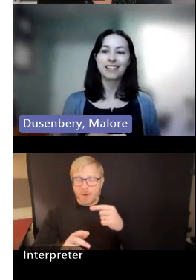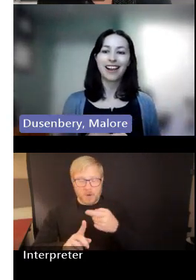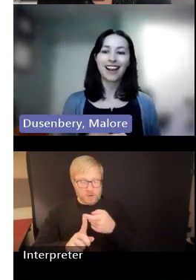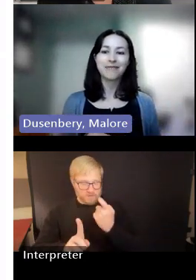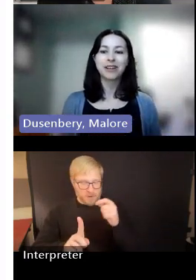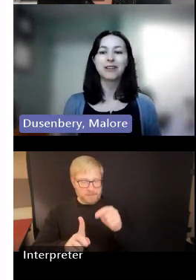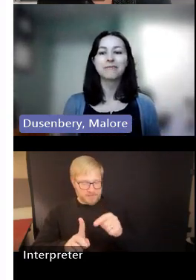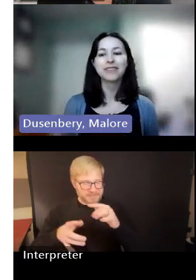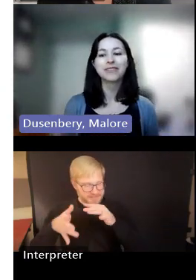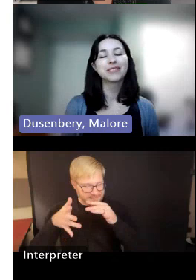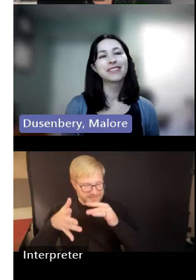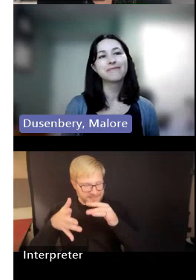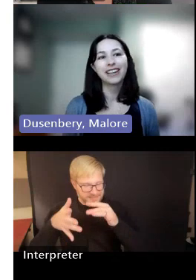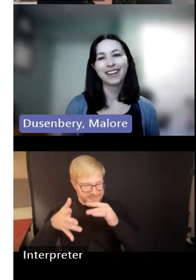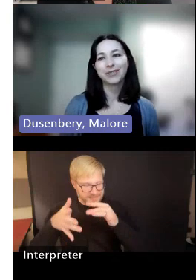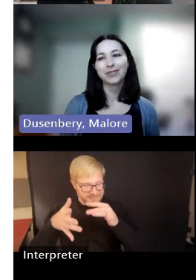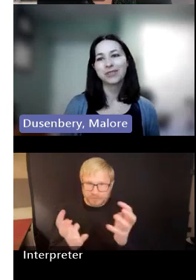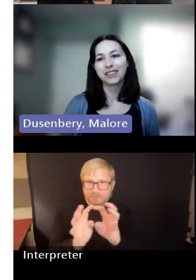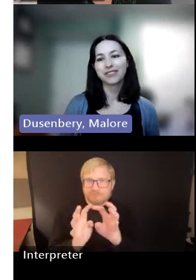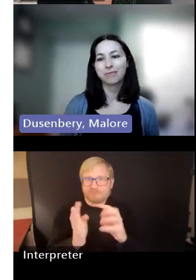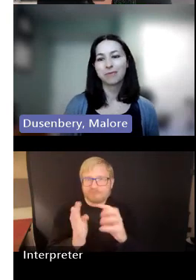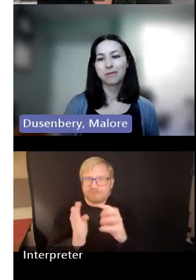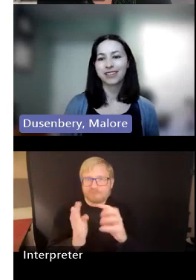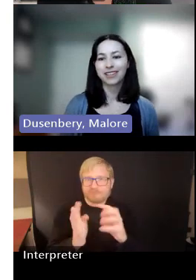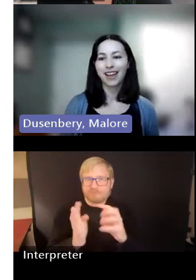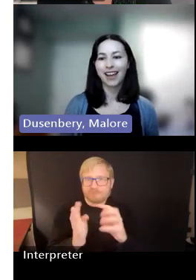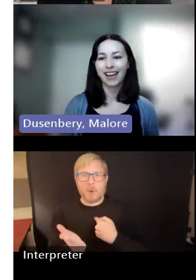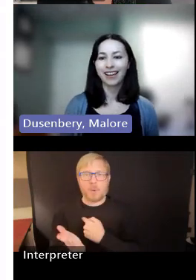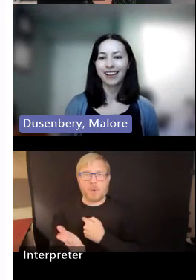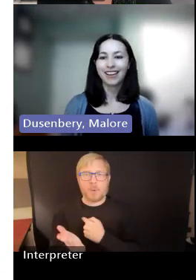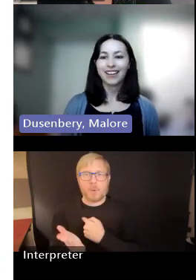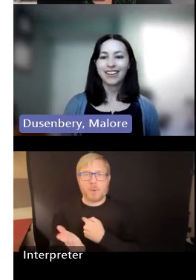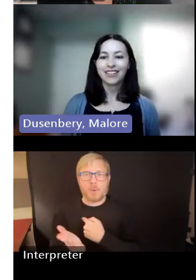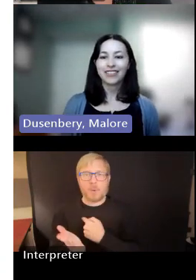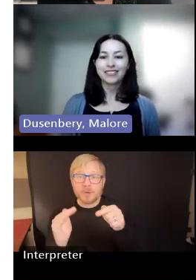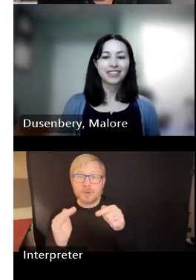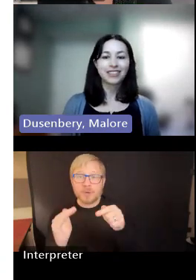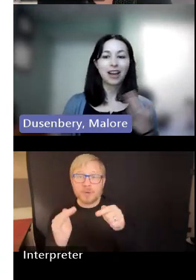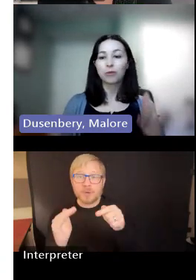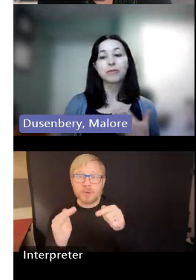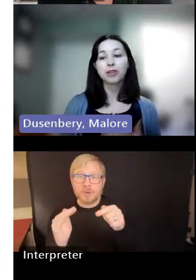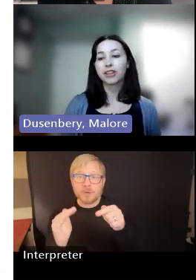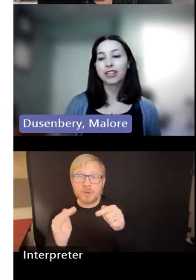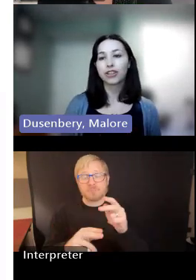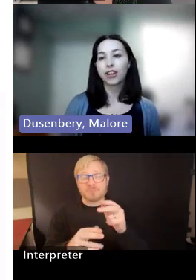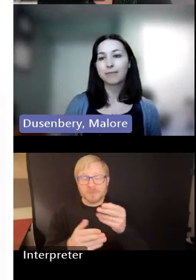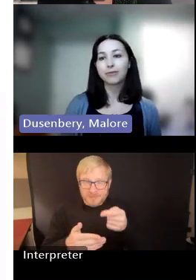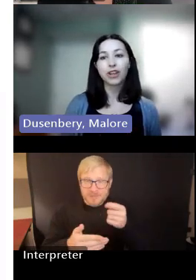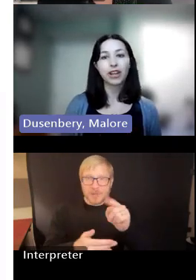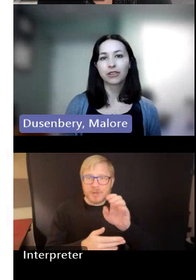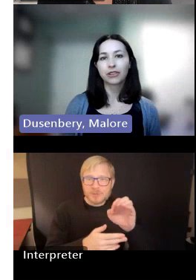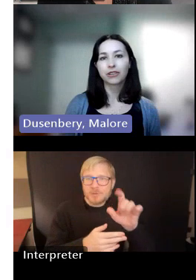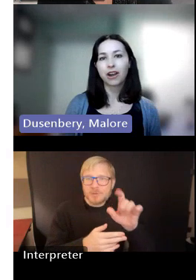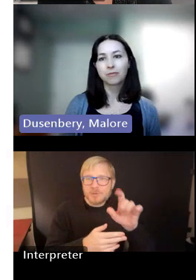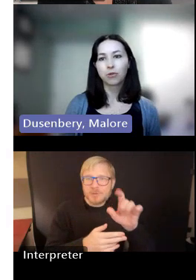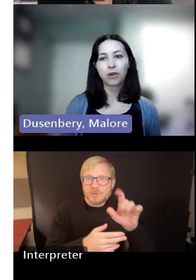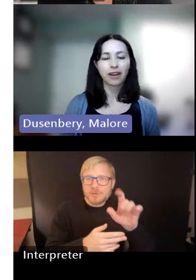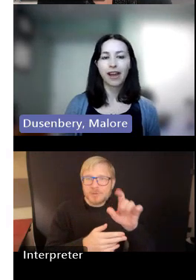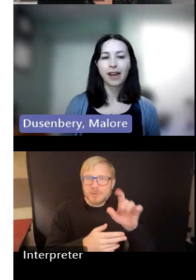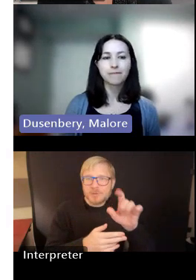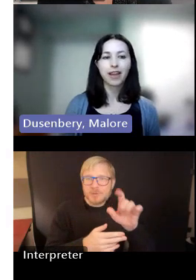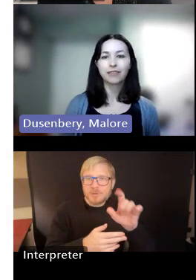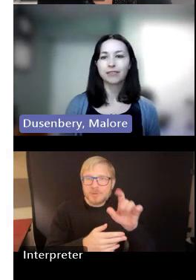roundtable, and we hope that those can be a tool of support help communities change across the